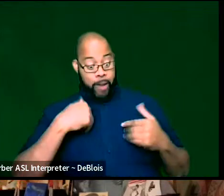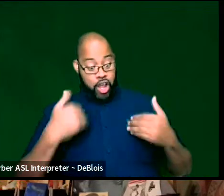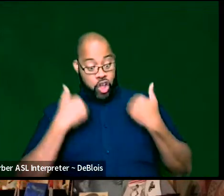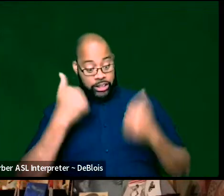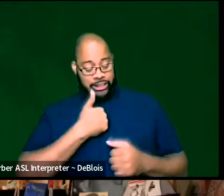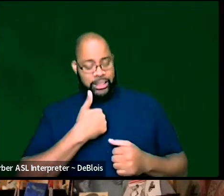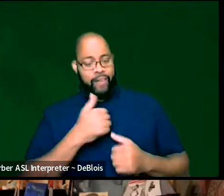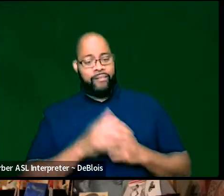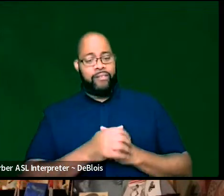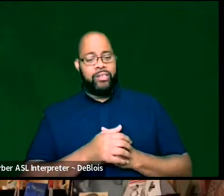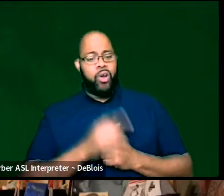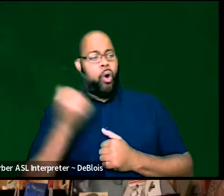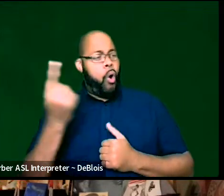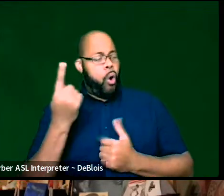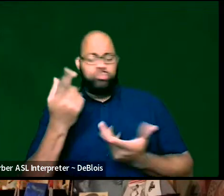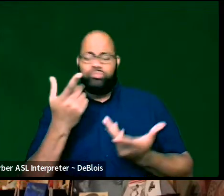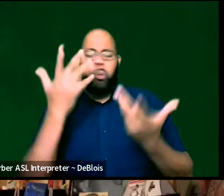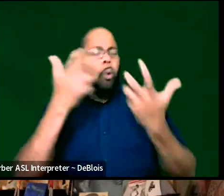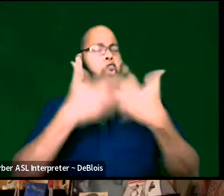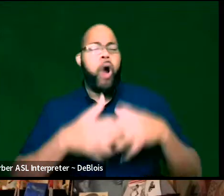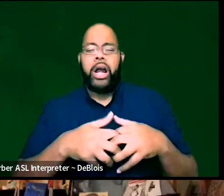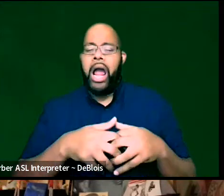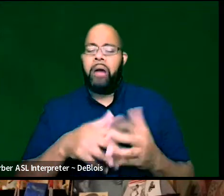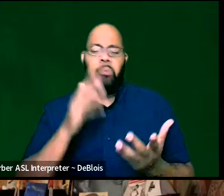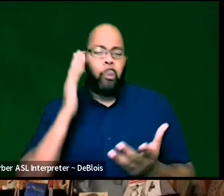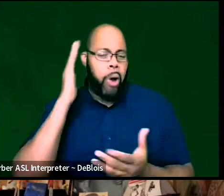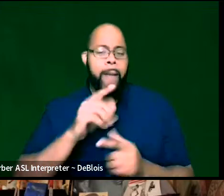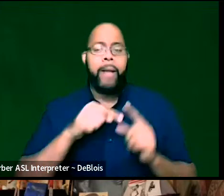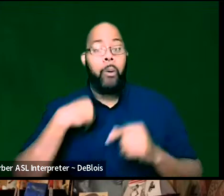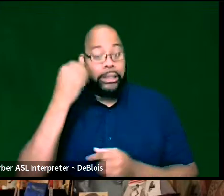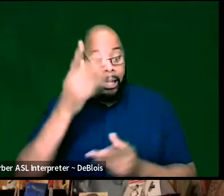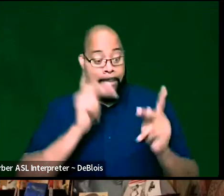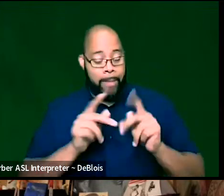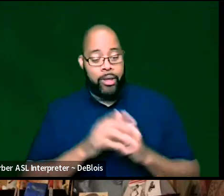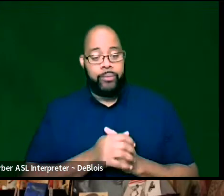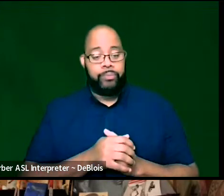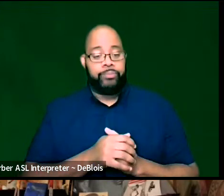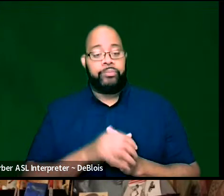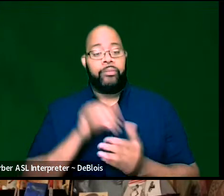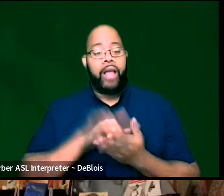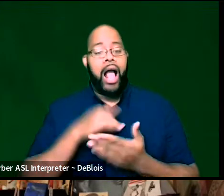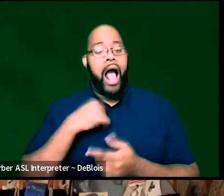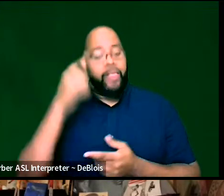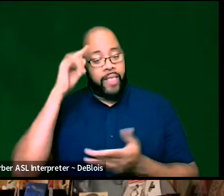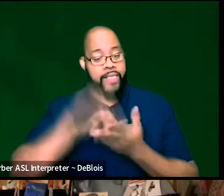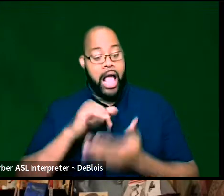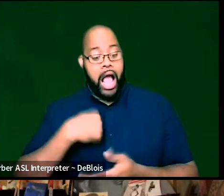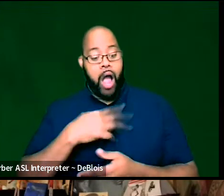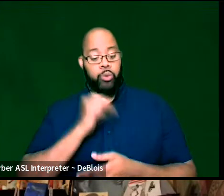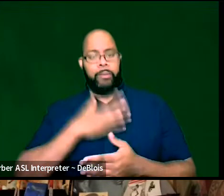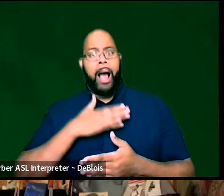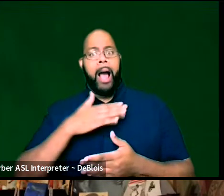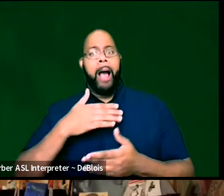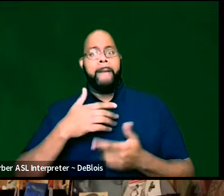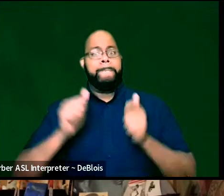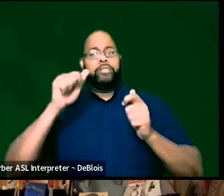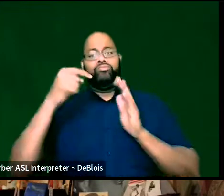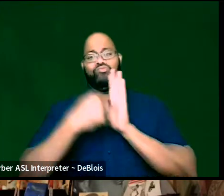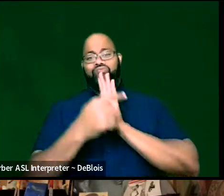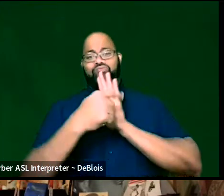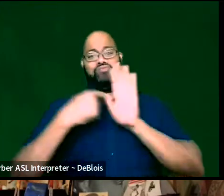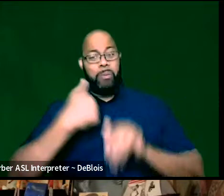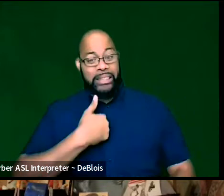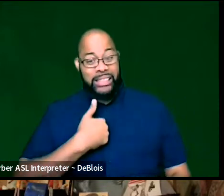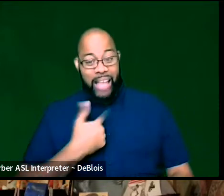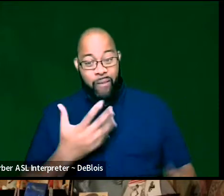self, it all works out. It really does. But I would tell people that I think I was my biggest critic and,